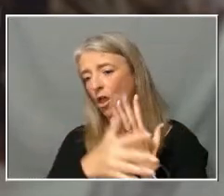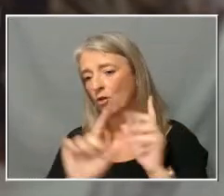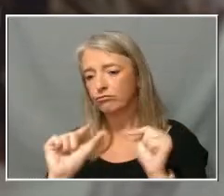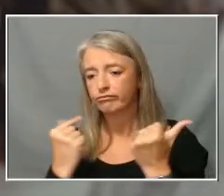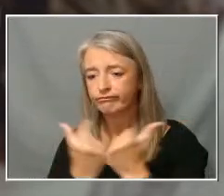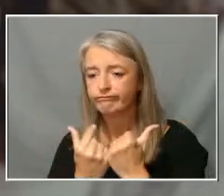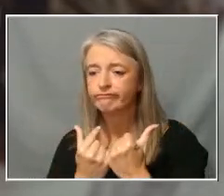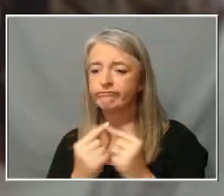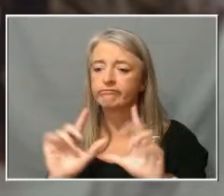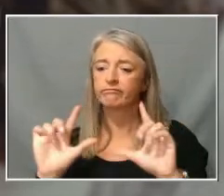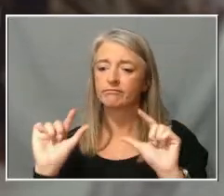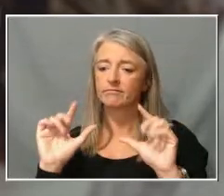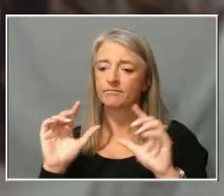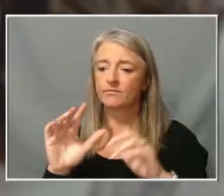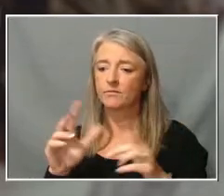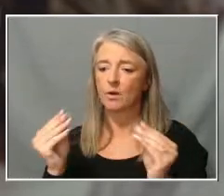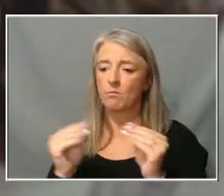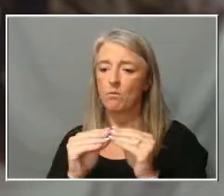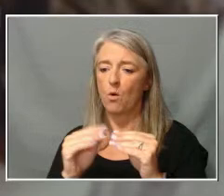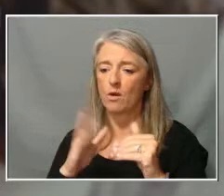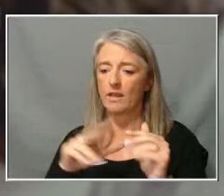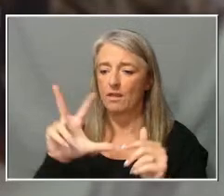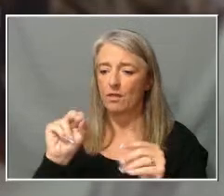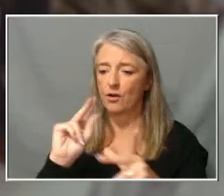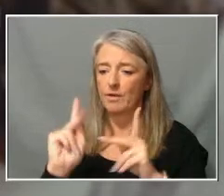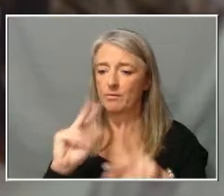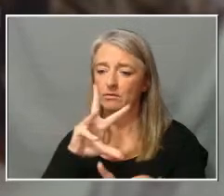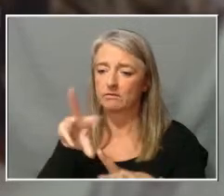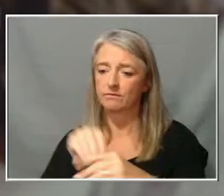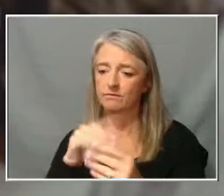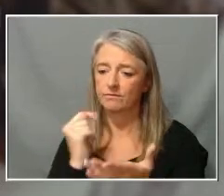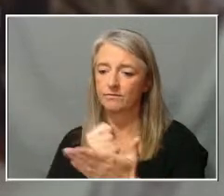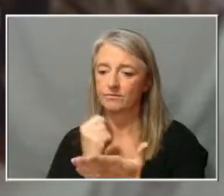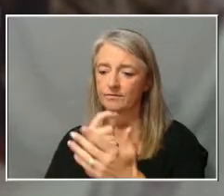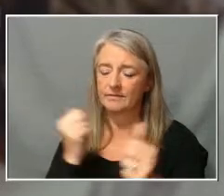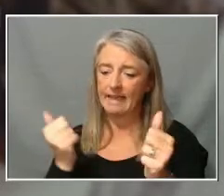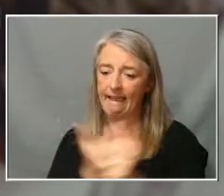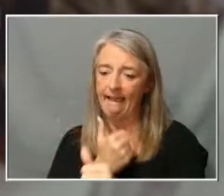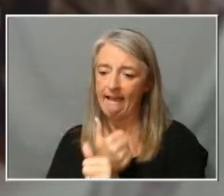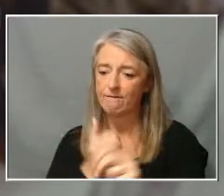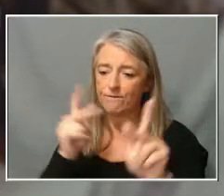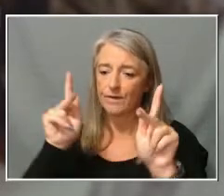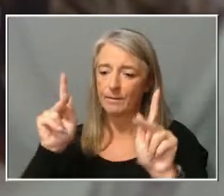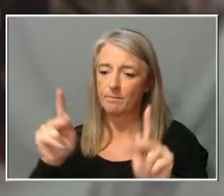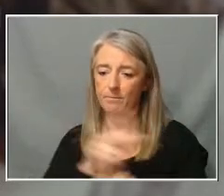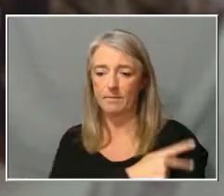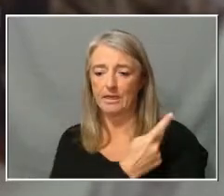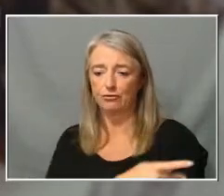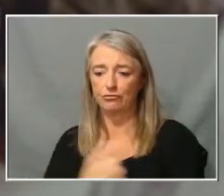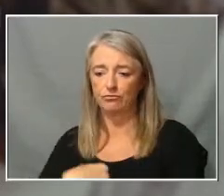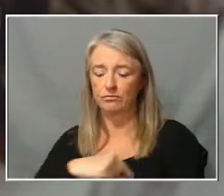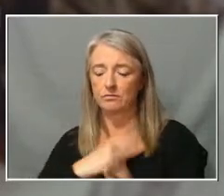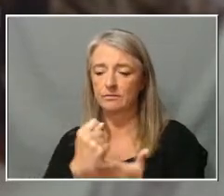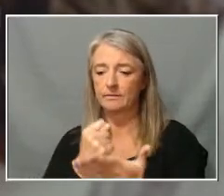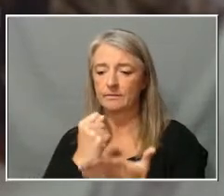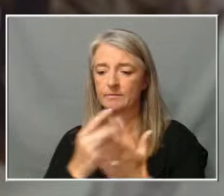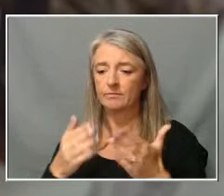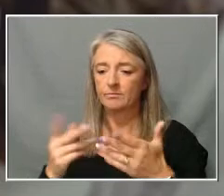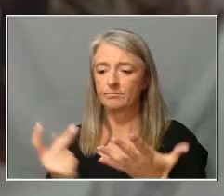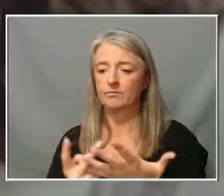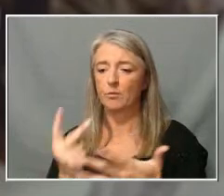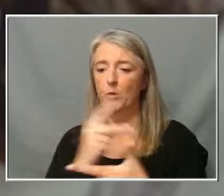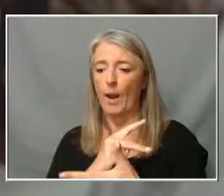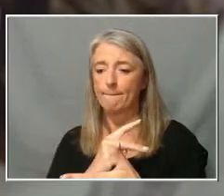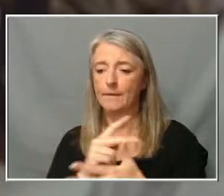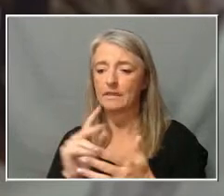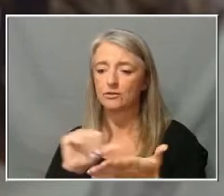group of over 30 people involved in the treatment of every patient that we treat. Part of that treatment, the primary treatment, as I said, is surgical,